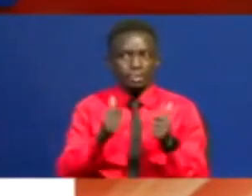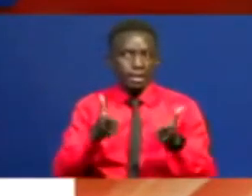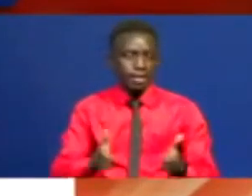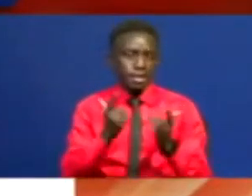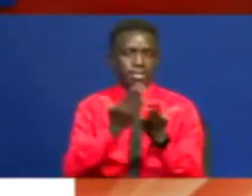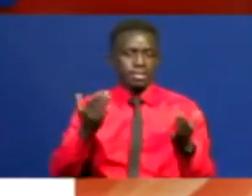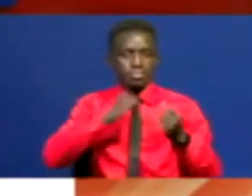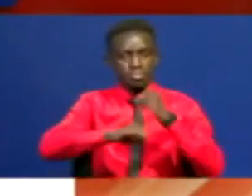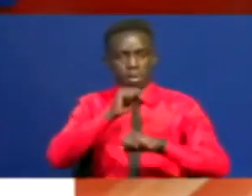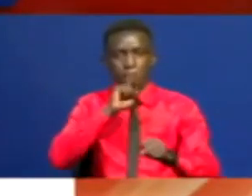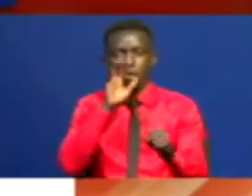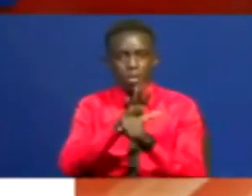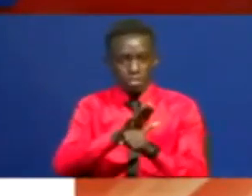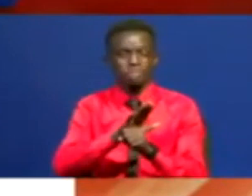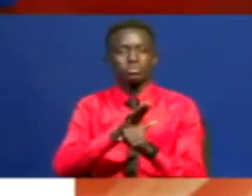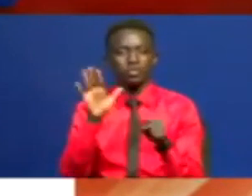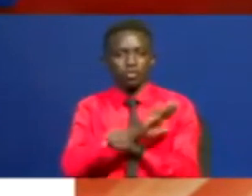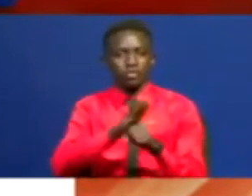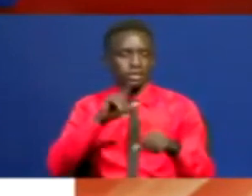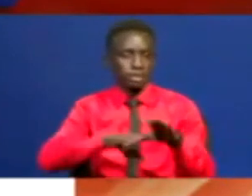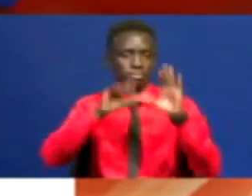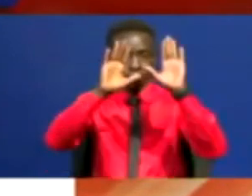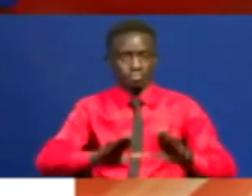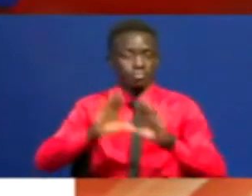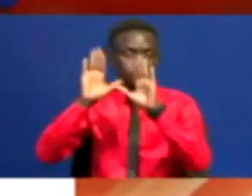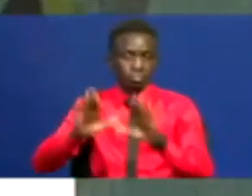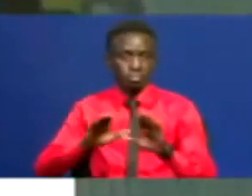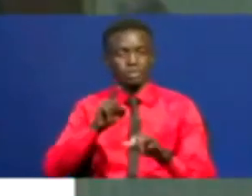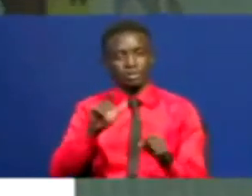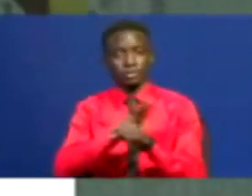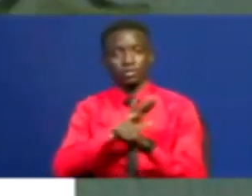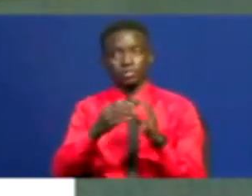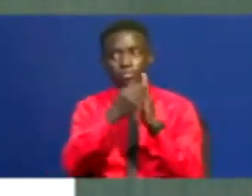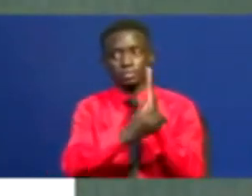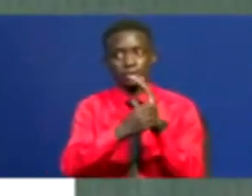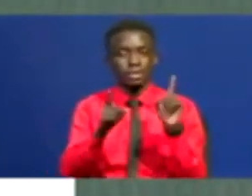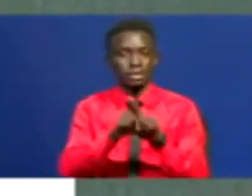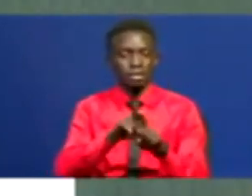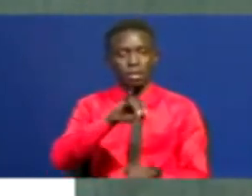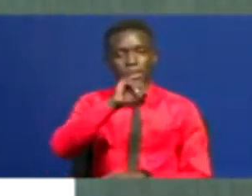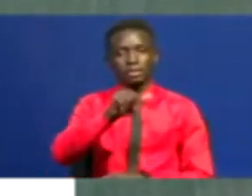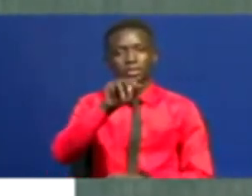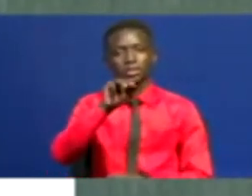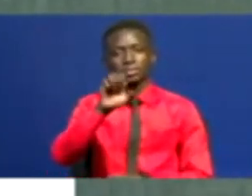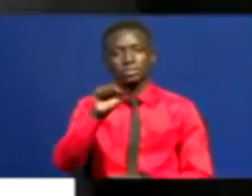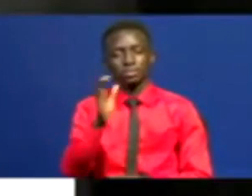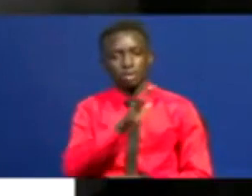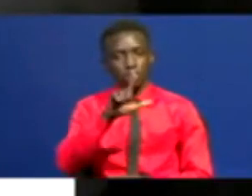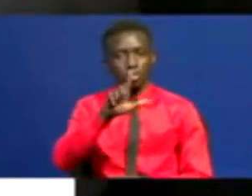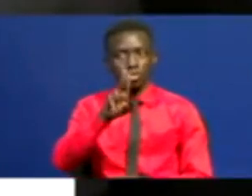kuhakikisha ahadi zilizotolewa wakati wa kampeni zinatimizwa. Naibu gavana wa kaunti hiyo Daktari James Lowasa aliongoza hafla hiyo